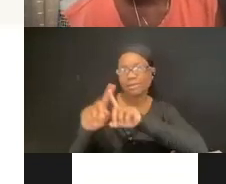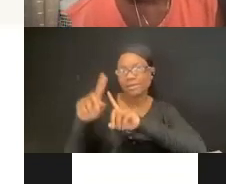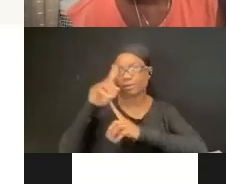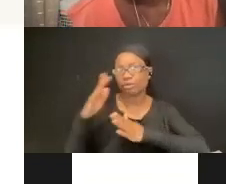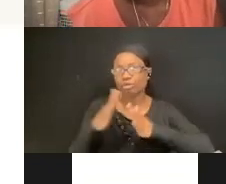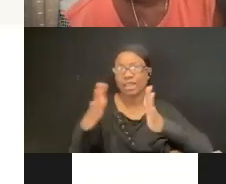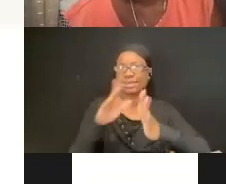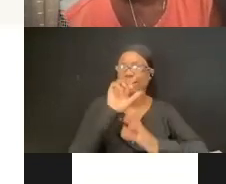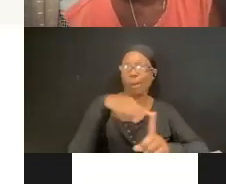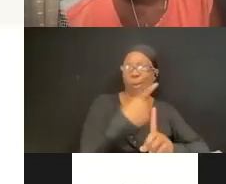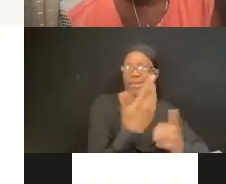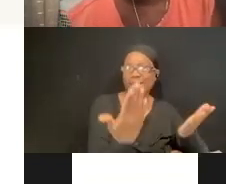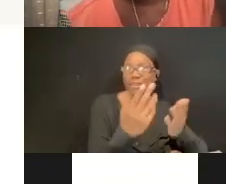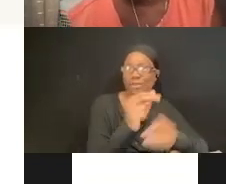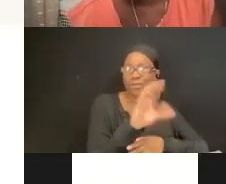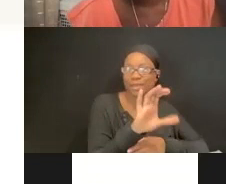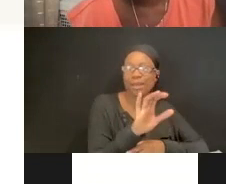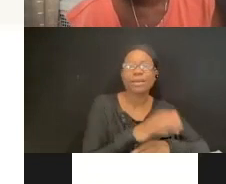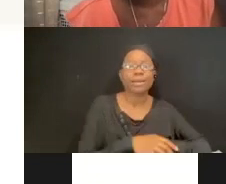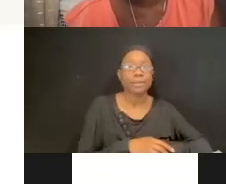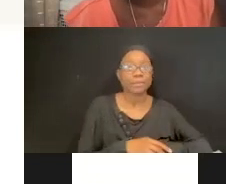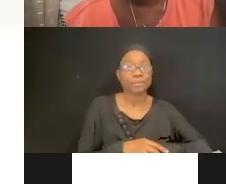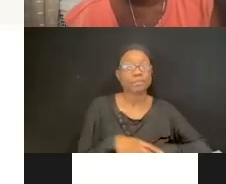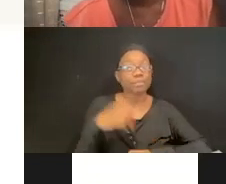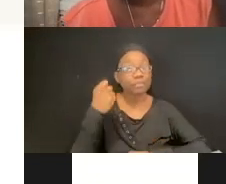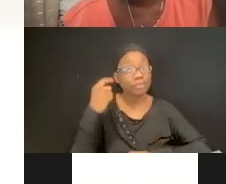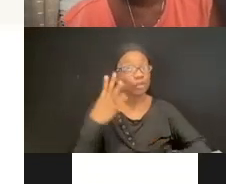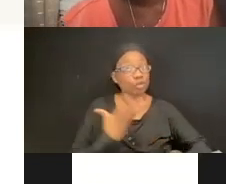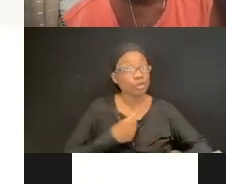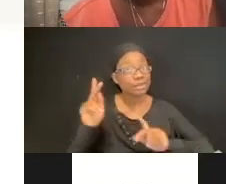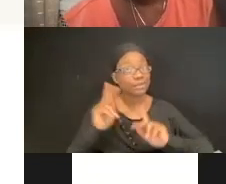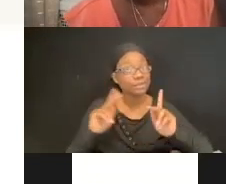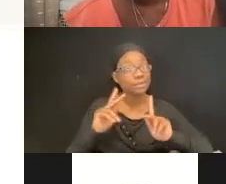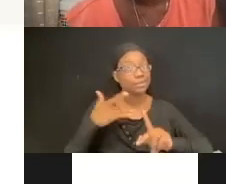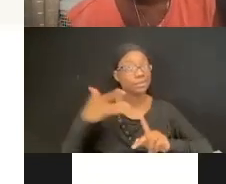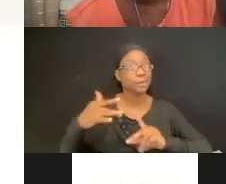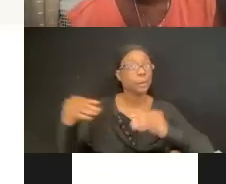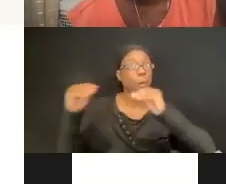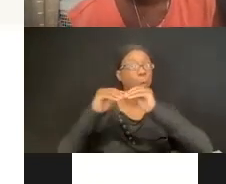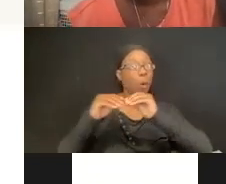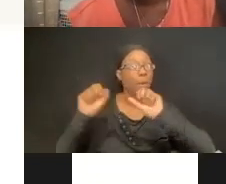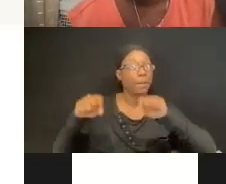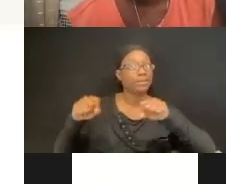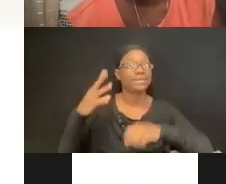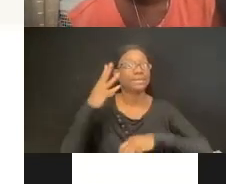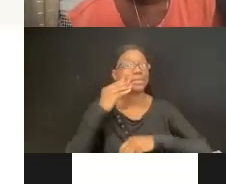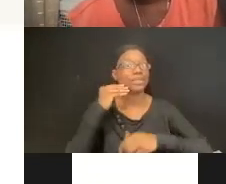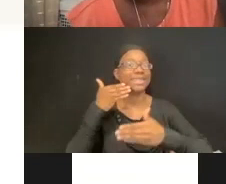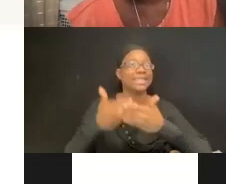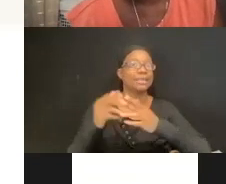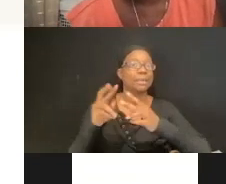Even as trans folks are more likely to experience intimate partner violence compared to those who do not identify as